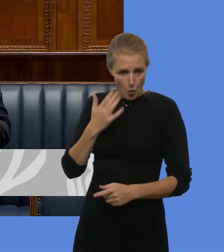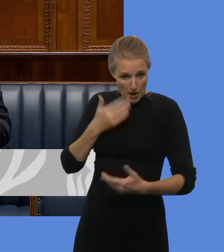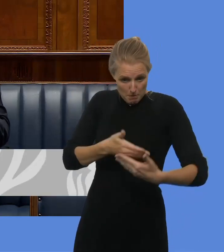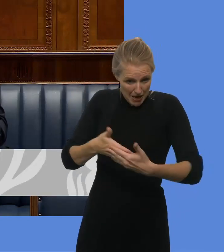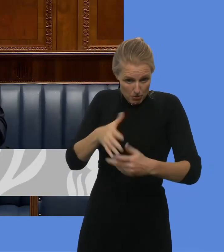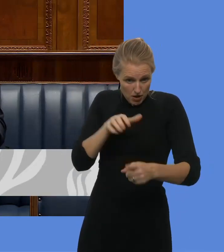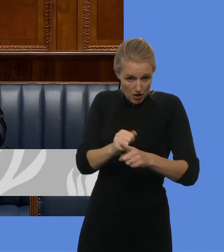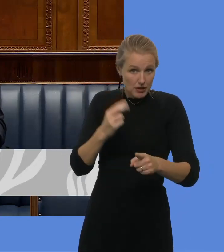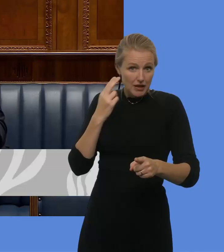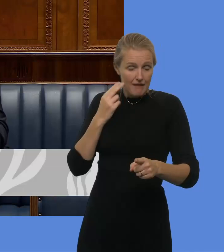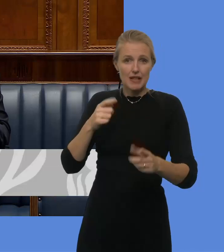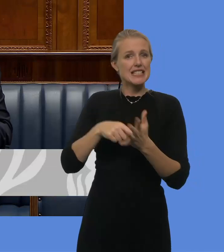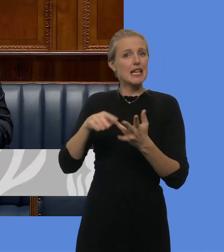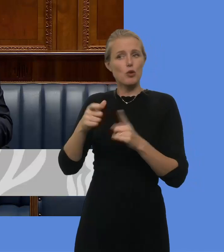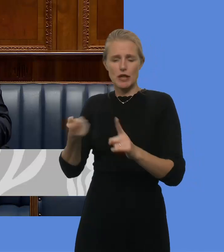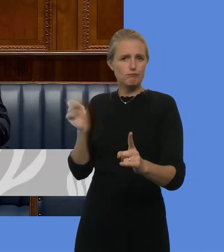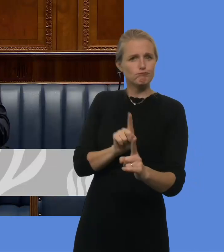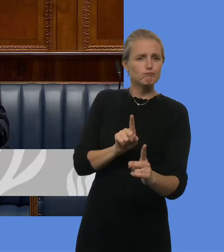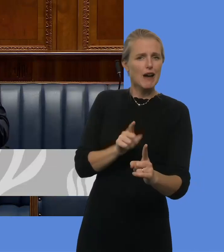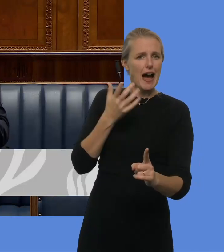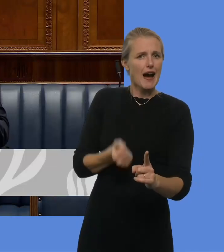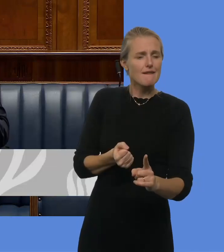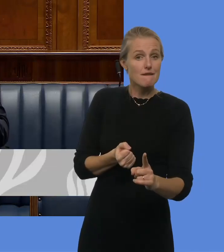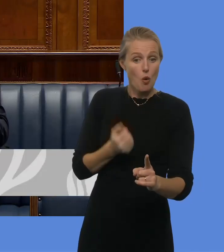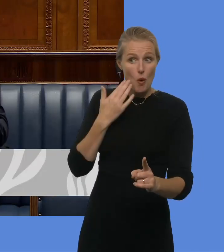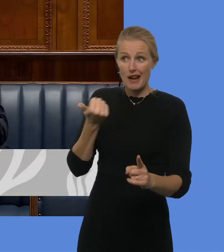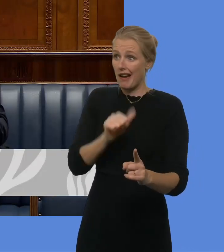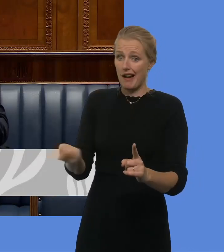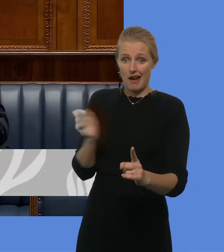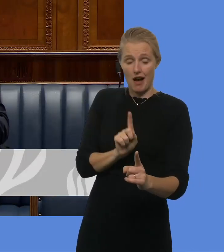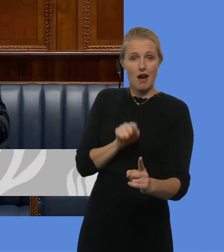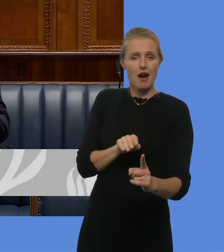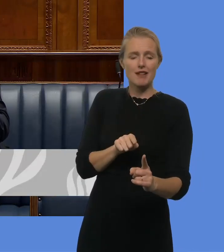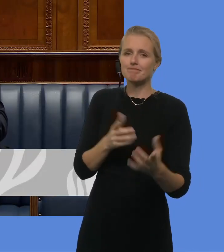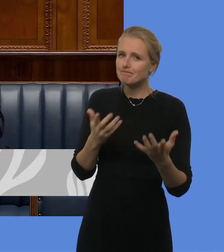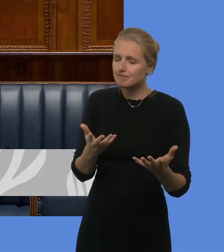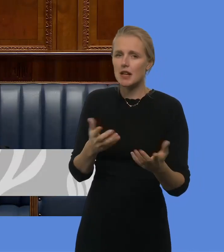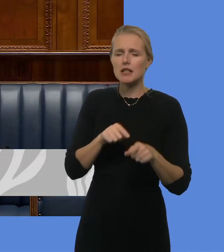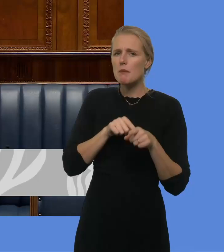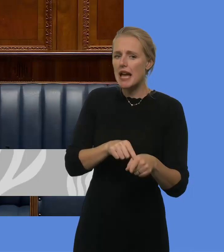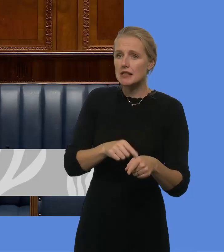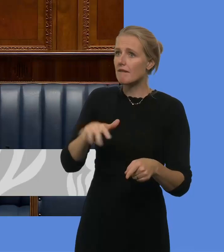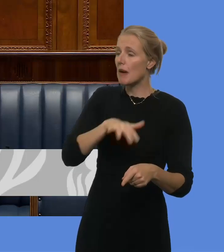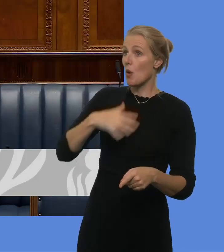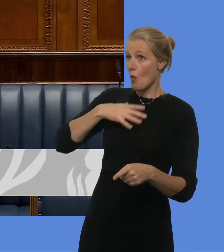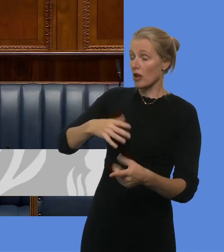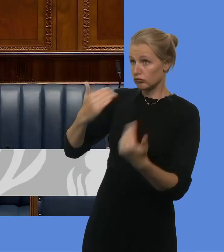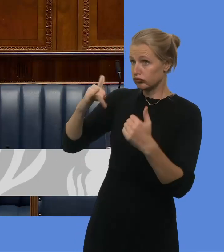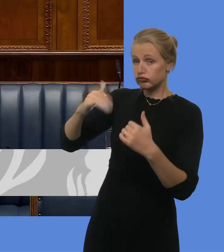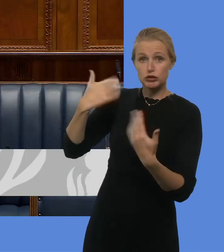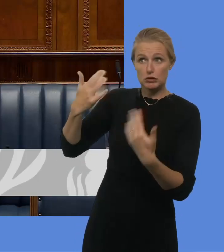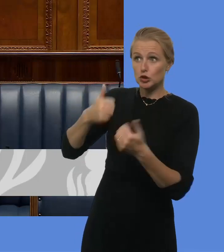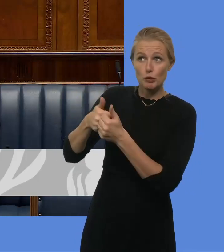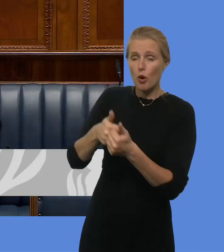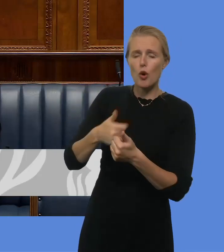deaf, whatever their level of deafness. When that support kicks in, it can be subject to a family feeling ready to receive that support, but I understand it